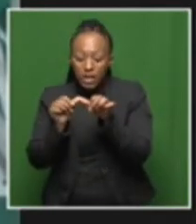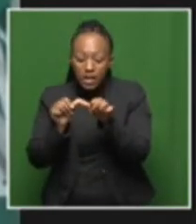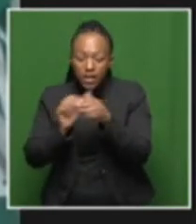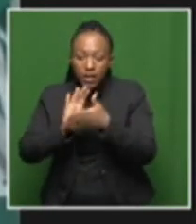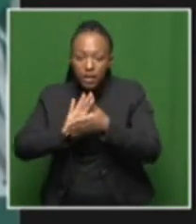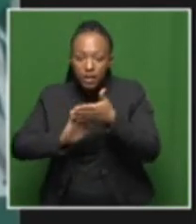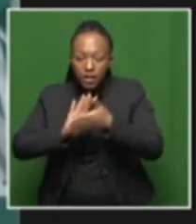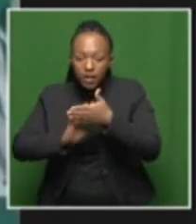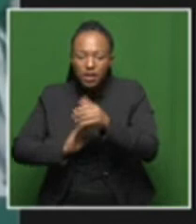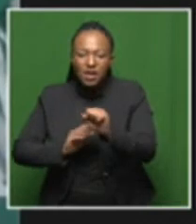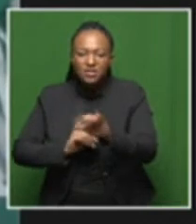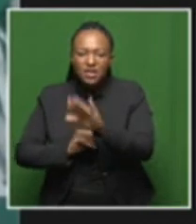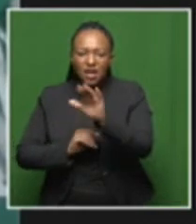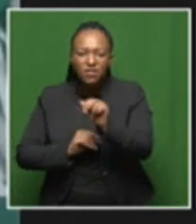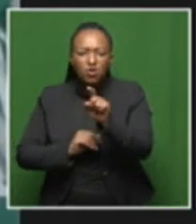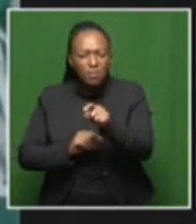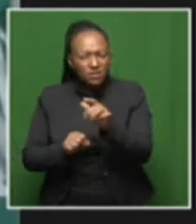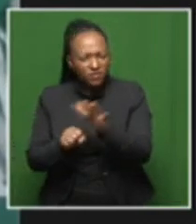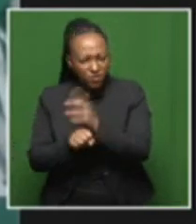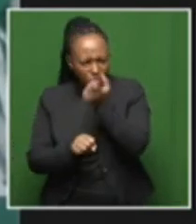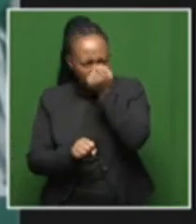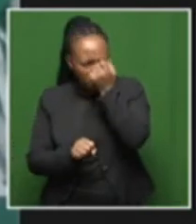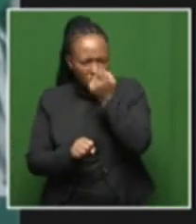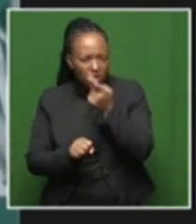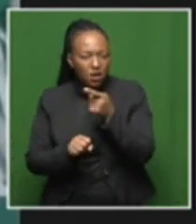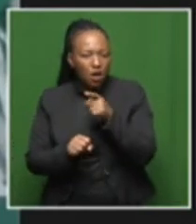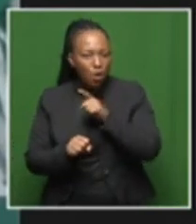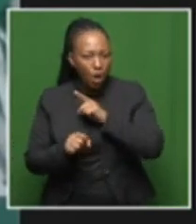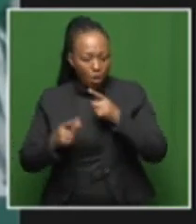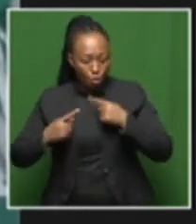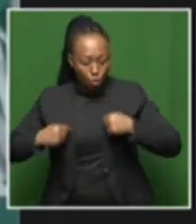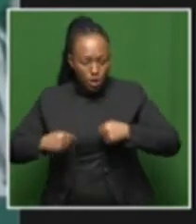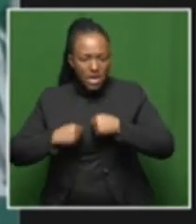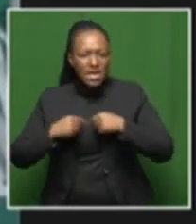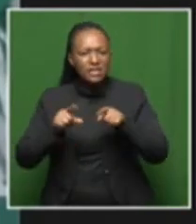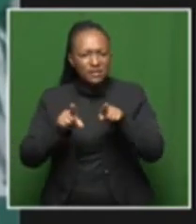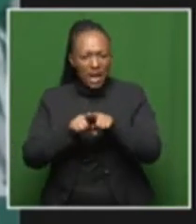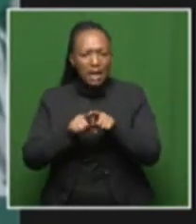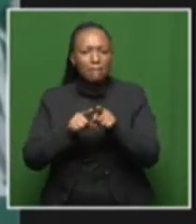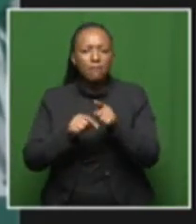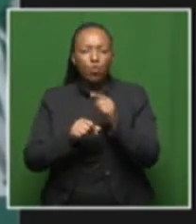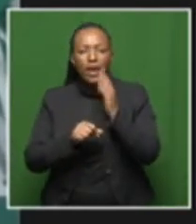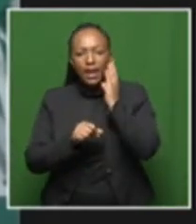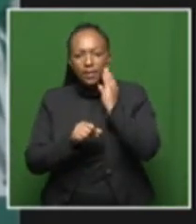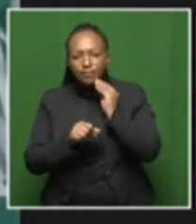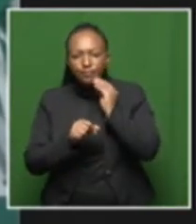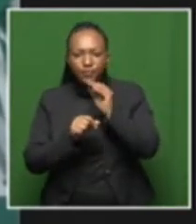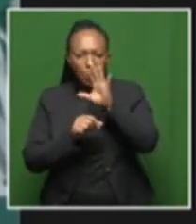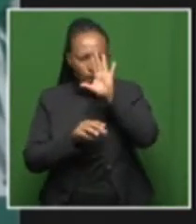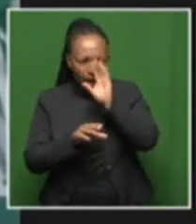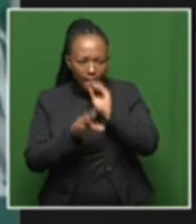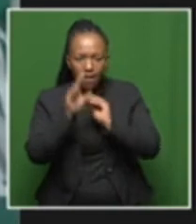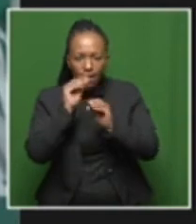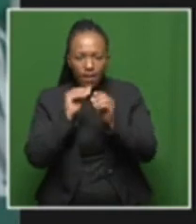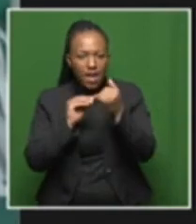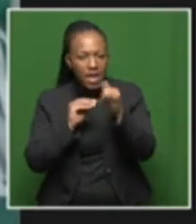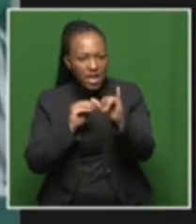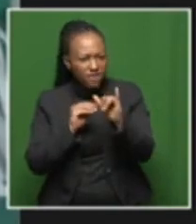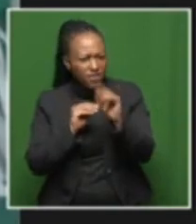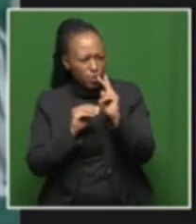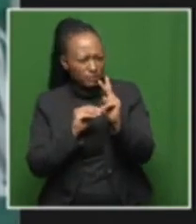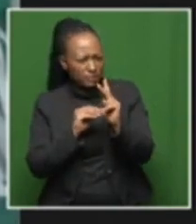understand that it's a rollout that we are also learning in other areas. So where you find glitches, please do give